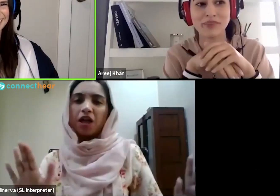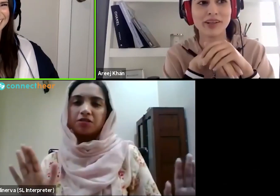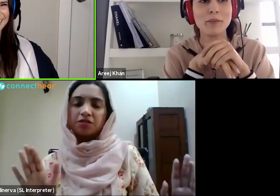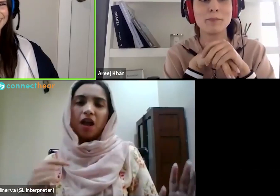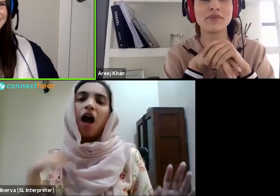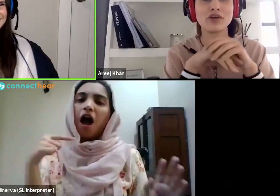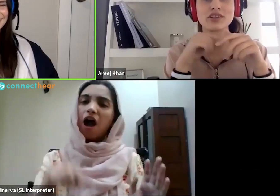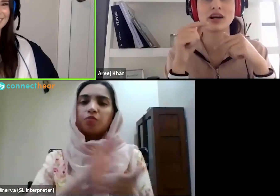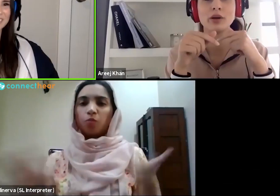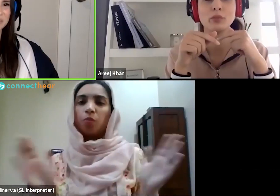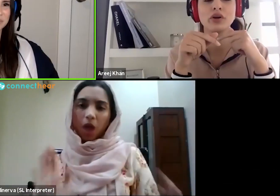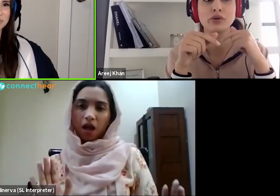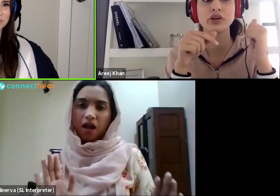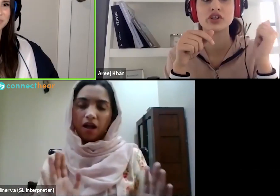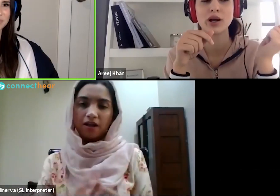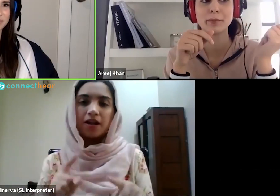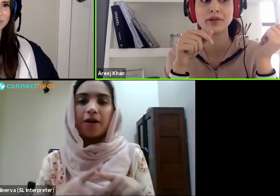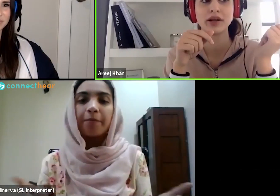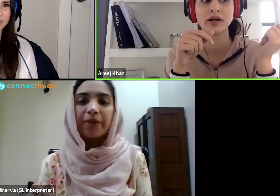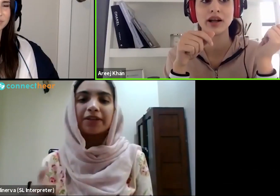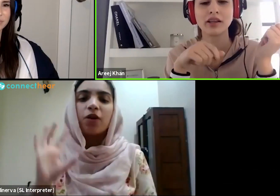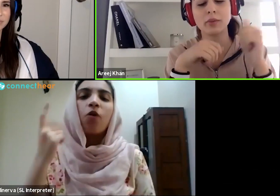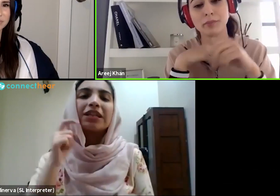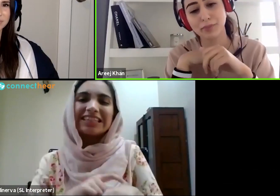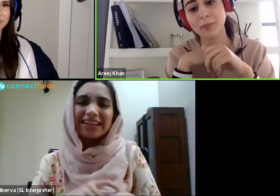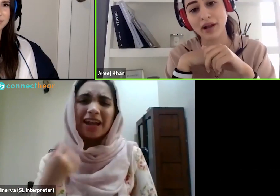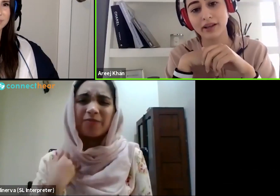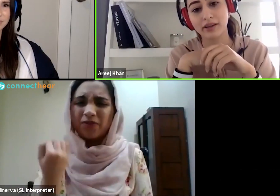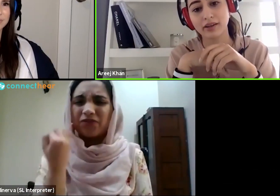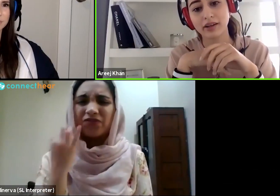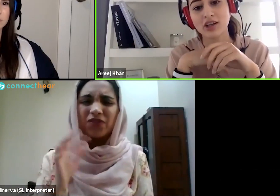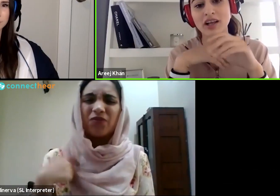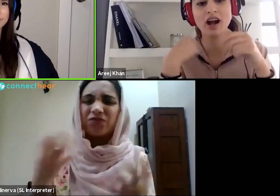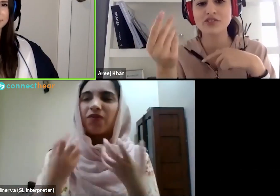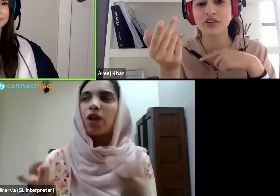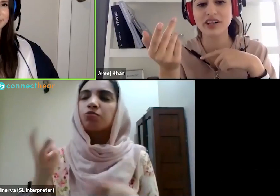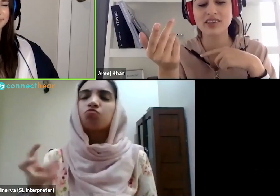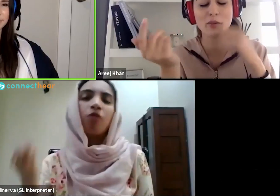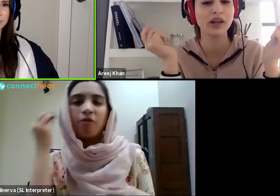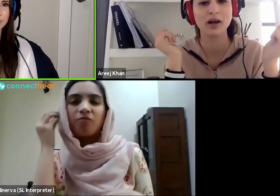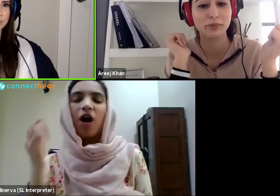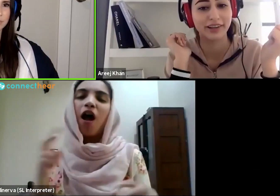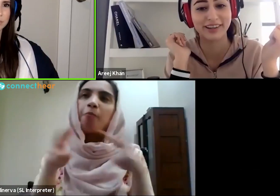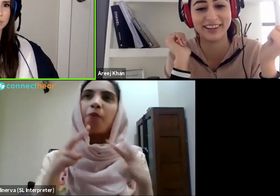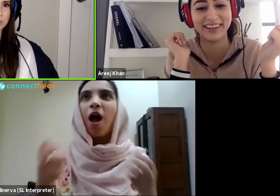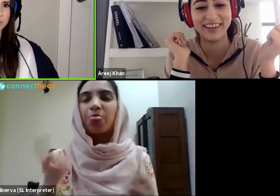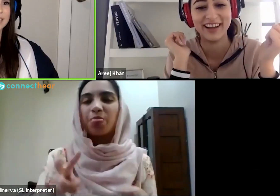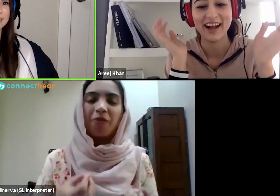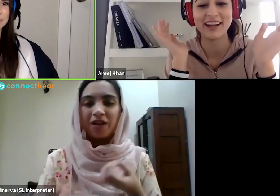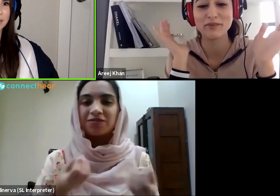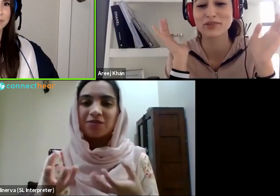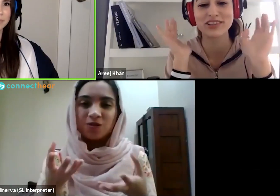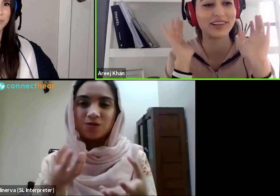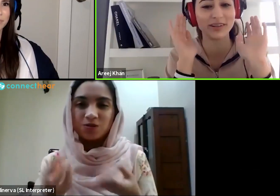But there's a time where you can just unplug and then unplug back in. It's like, after this, I'm going to unplug.